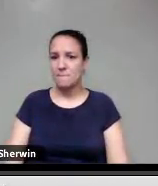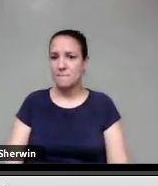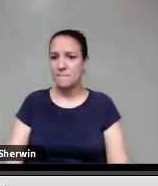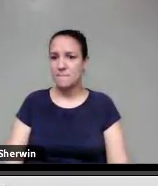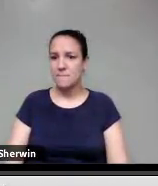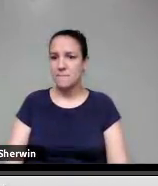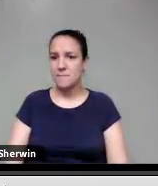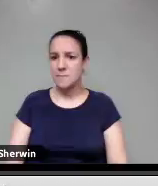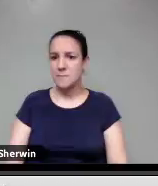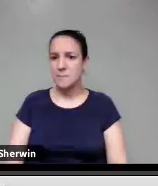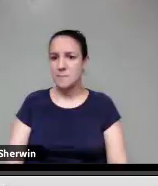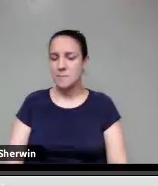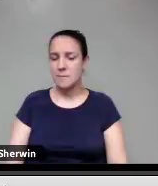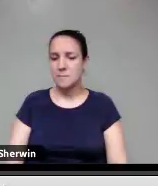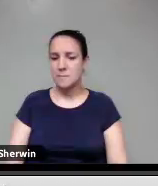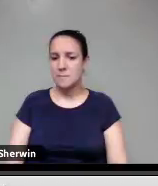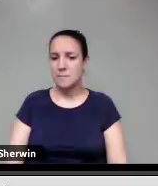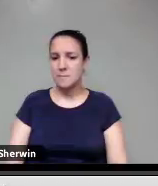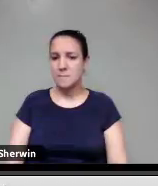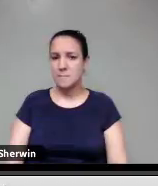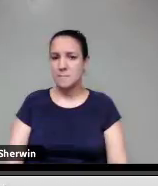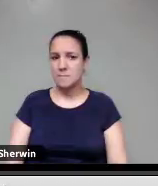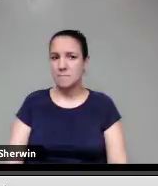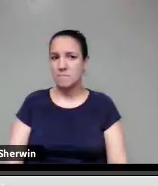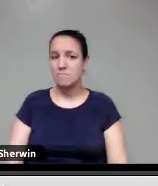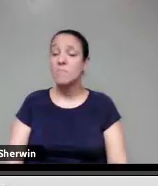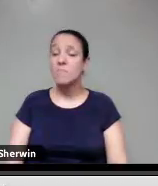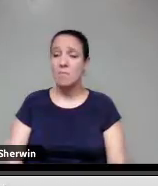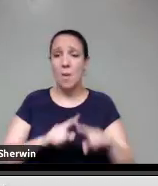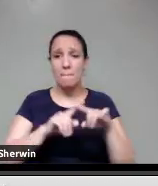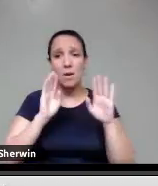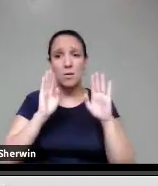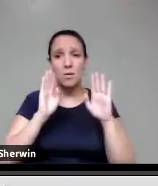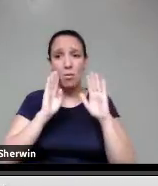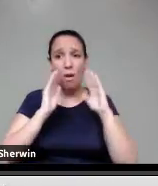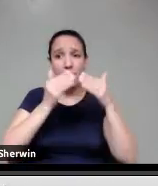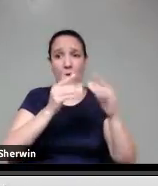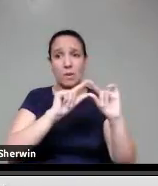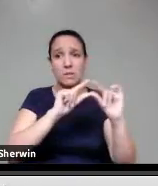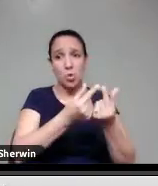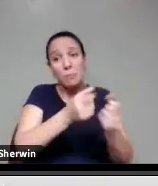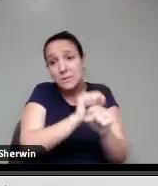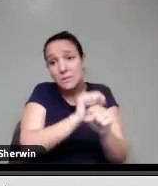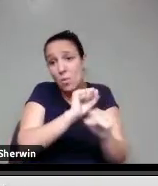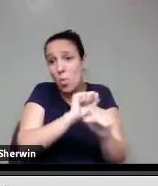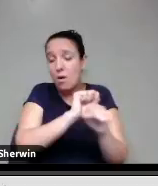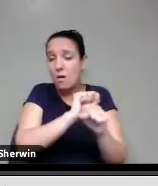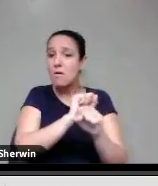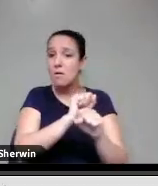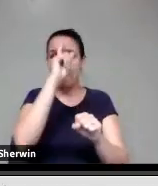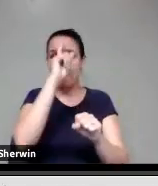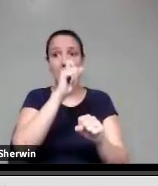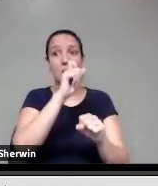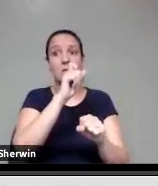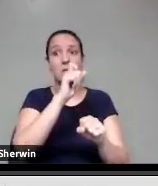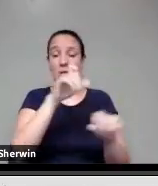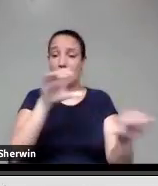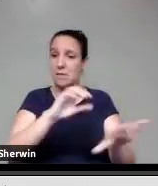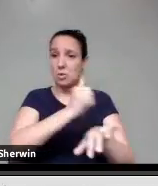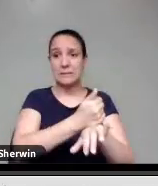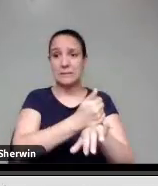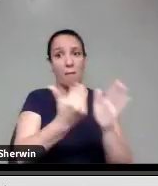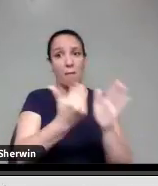happens or whatever. But obviously they work. That's why they use them as part of the plot, because focus groups are out there and they do work for people.